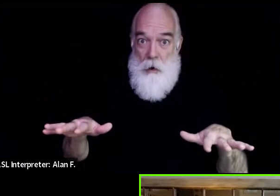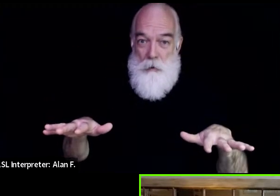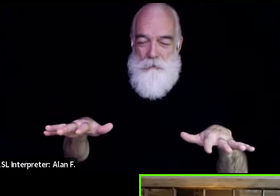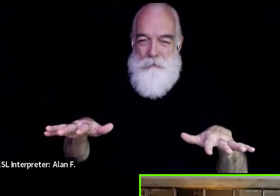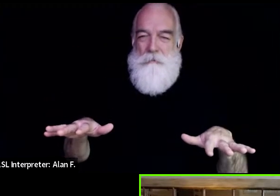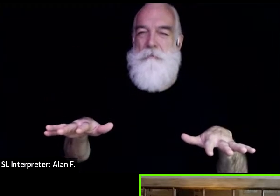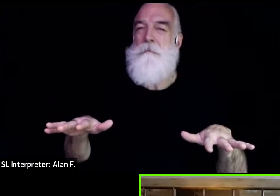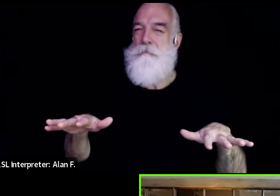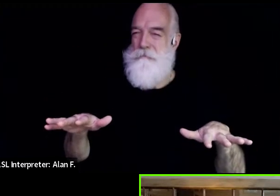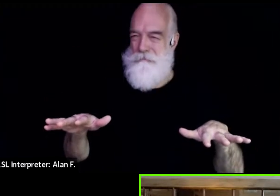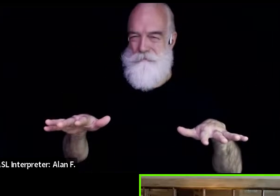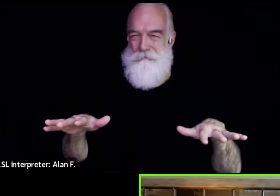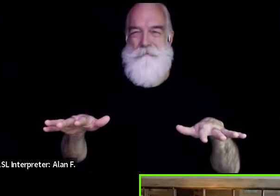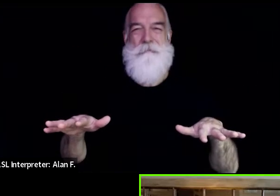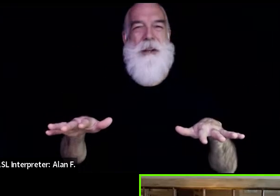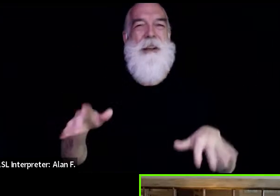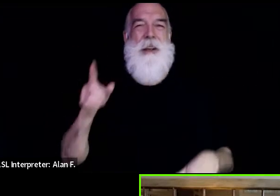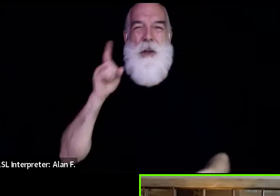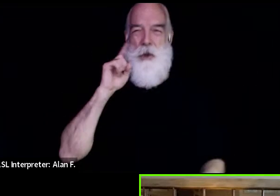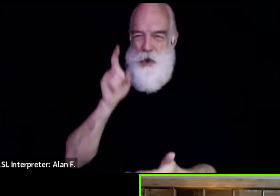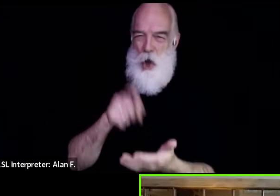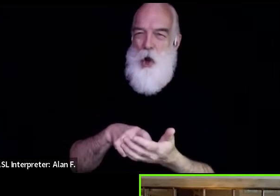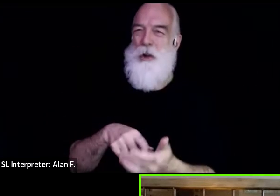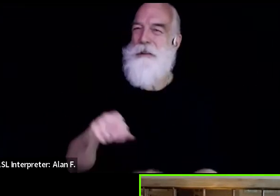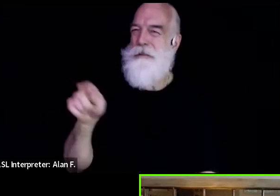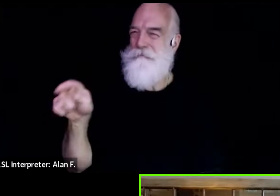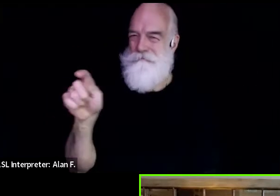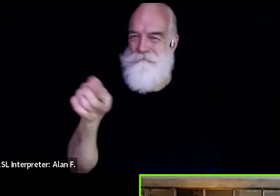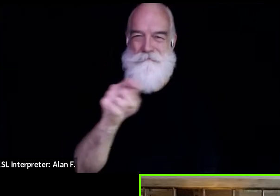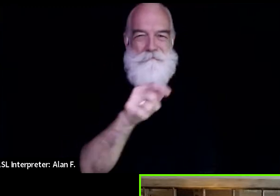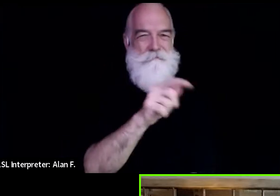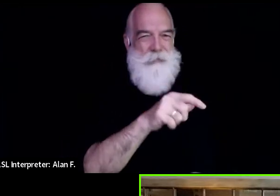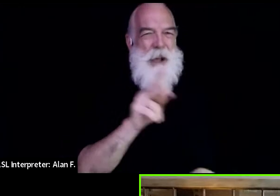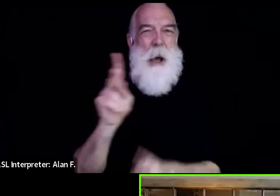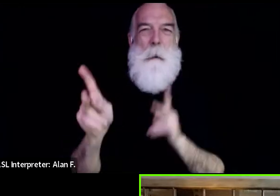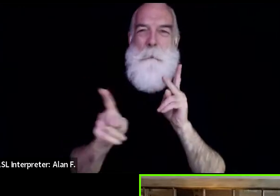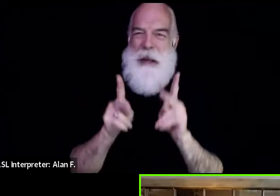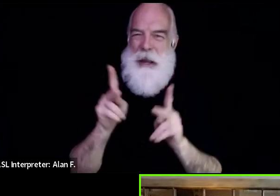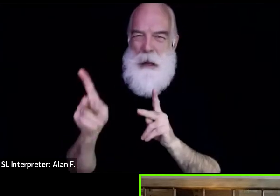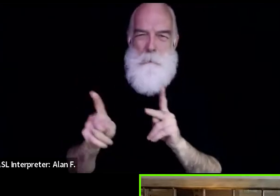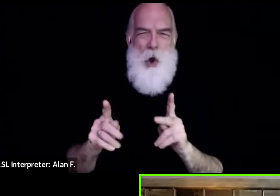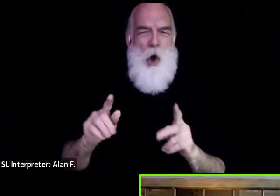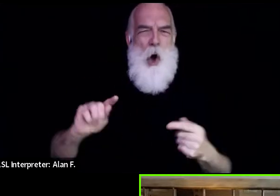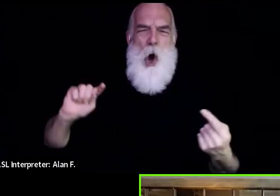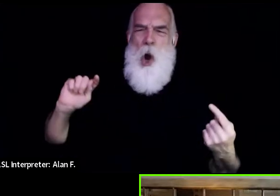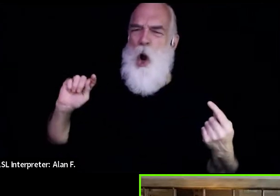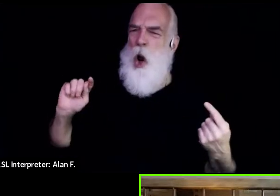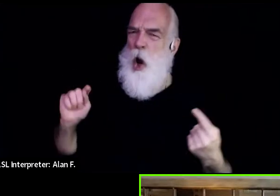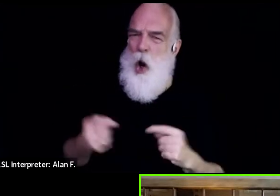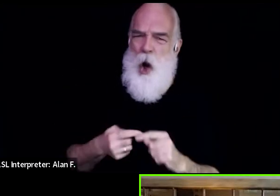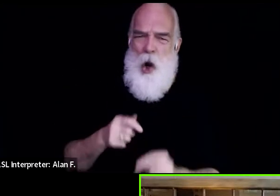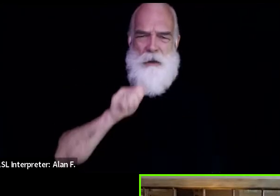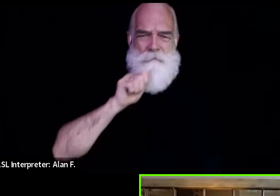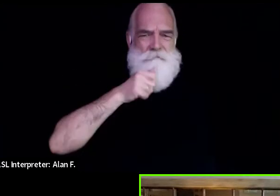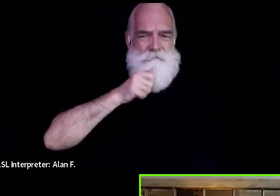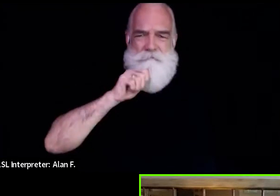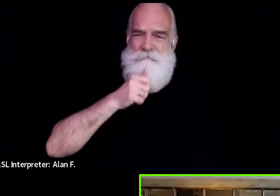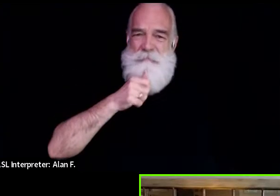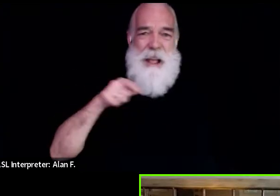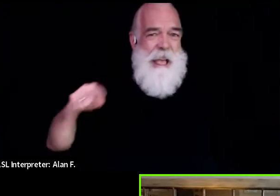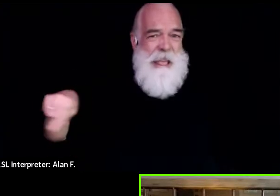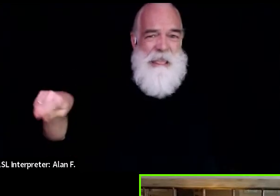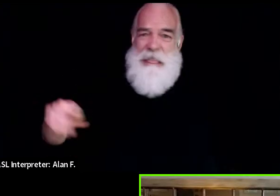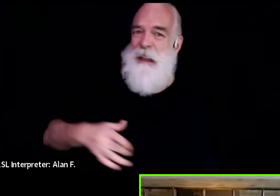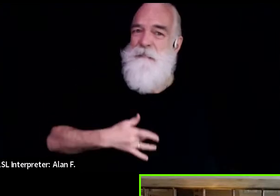were people who were hurting and felt that they had not been heard. And also that this issue was not going to go away. This